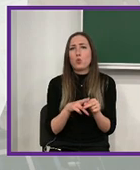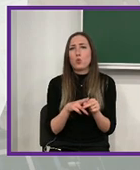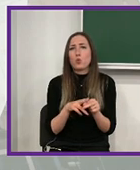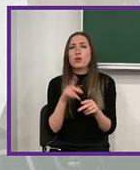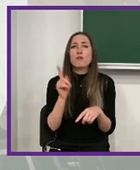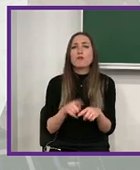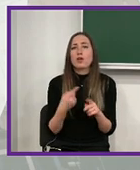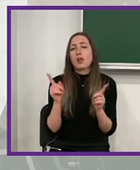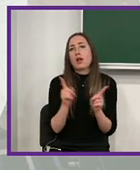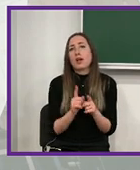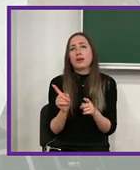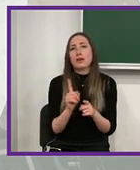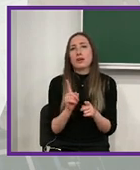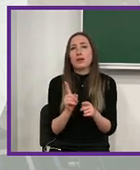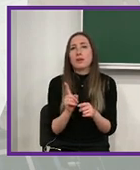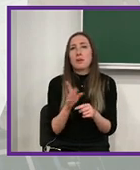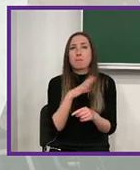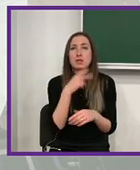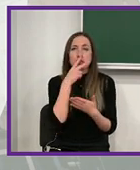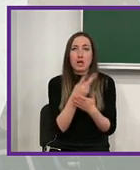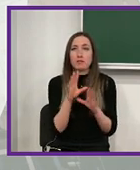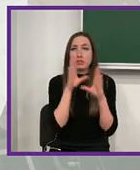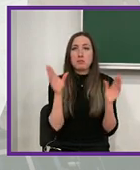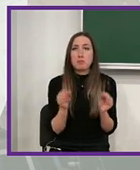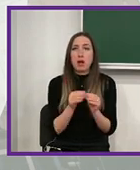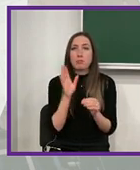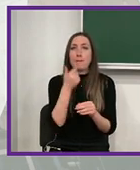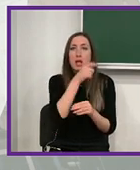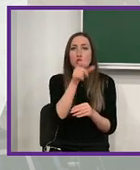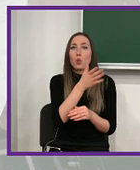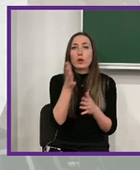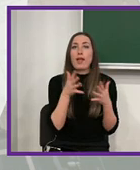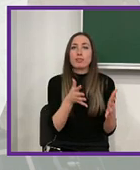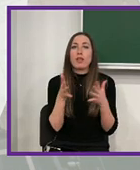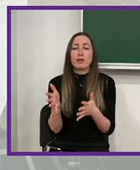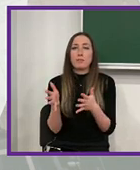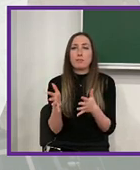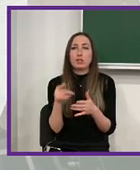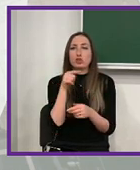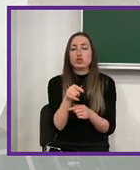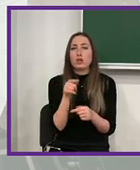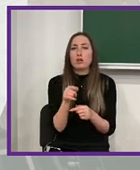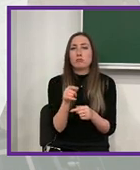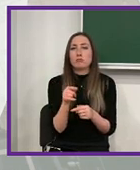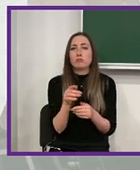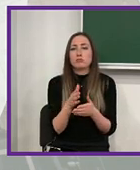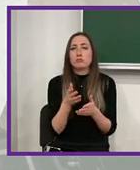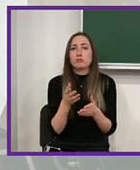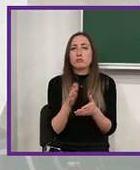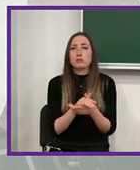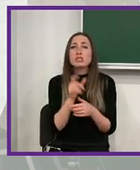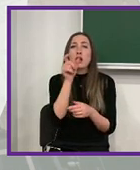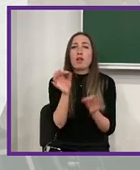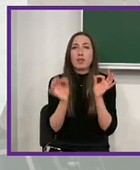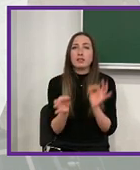by your operations or your products or services or through your business relationships. And when you look into the